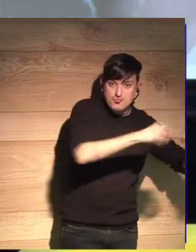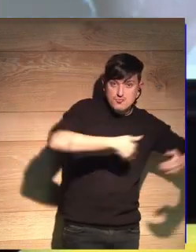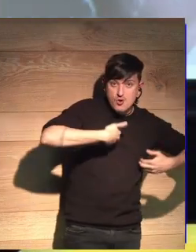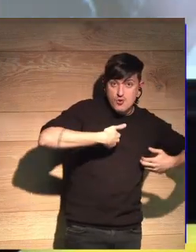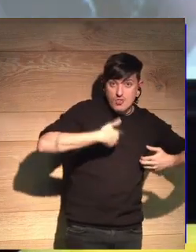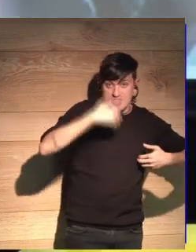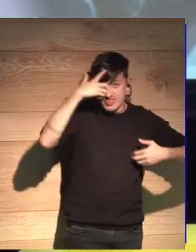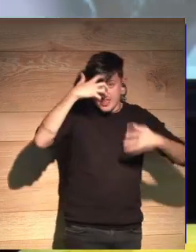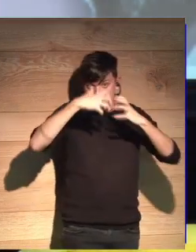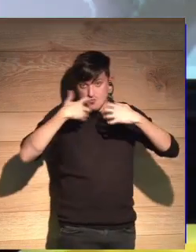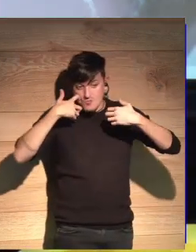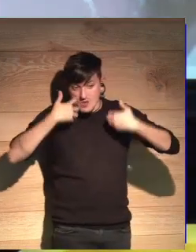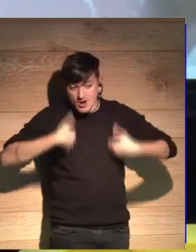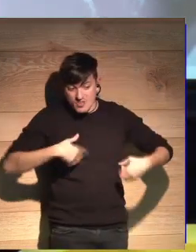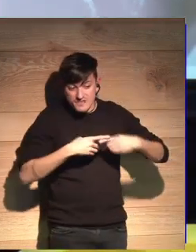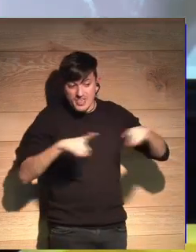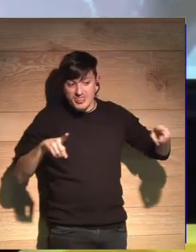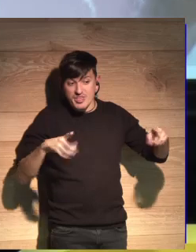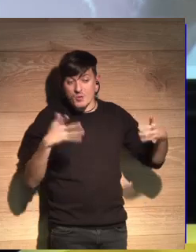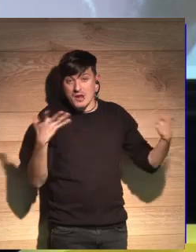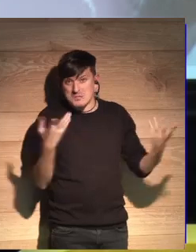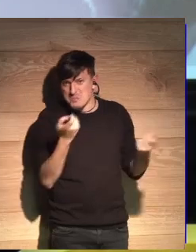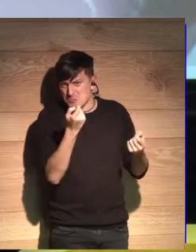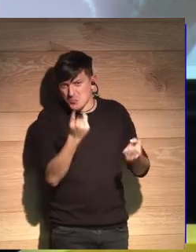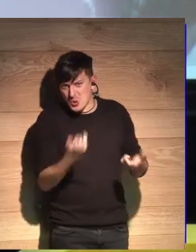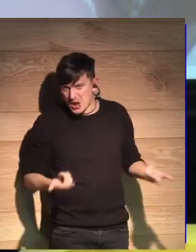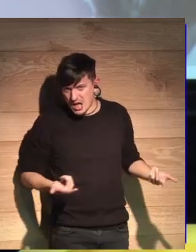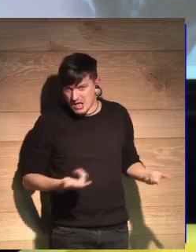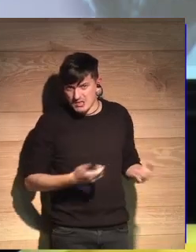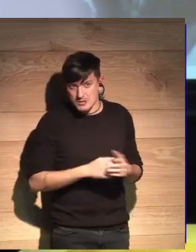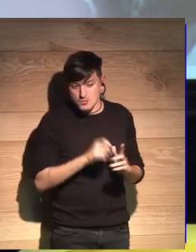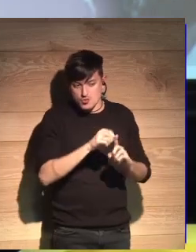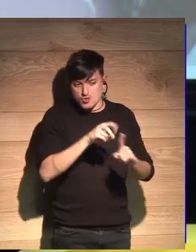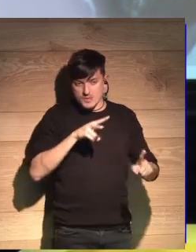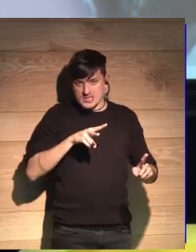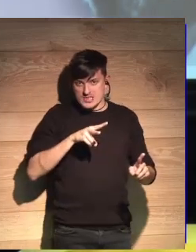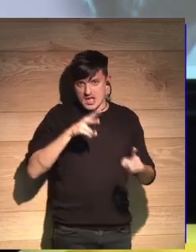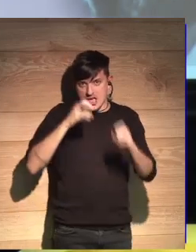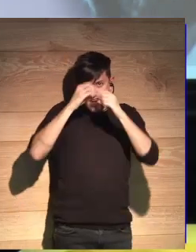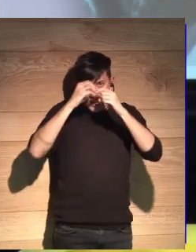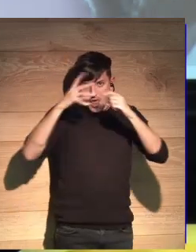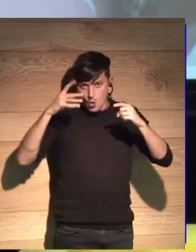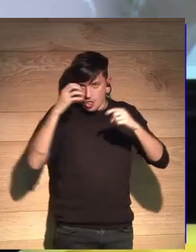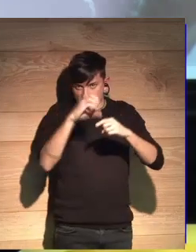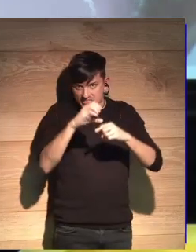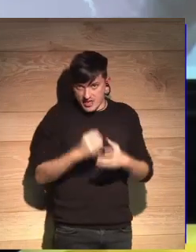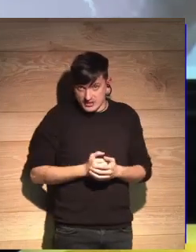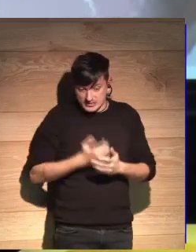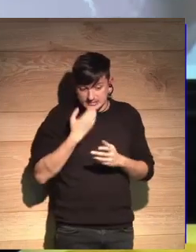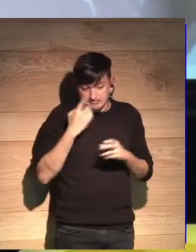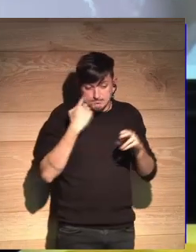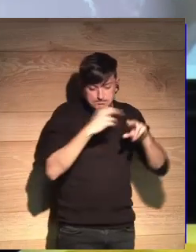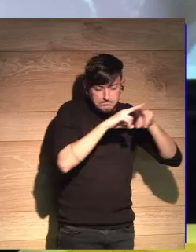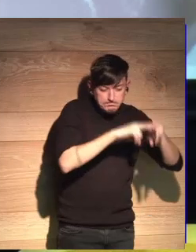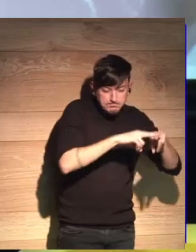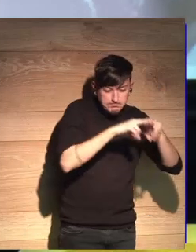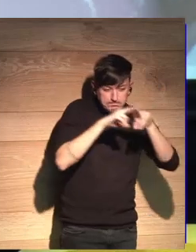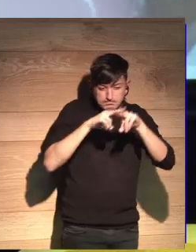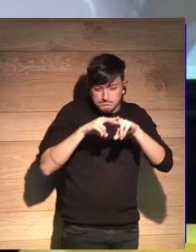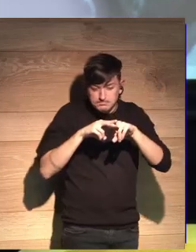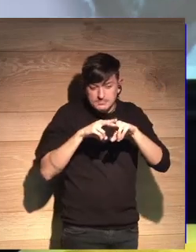large from a neuroscientist perspective. Indeed, if you were to look at them, the only thing that would be obvious is the difference